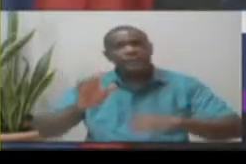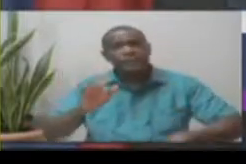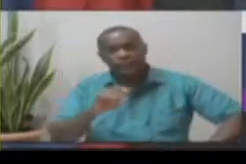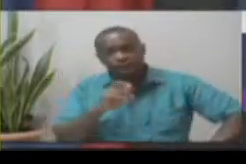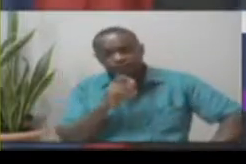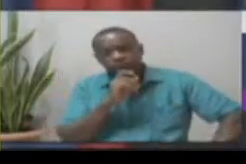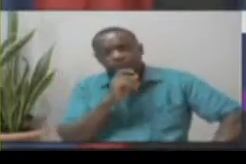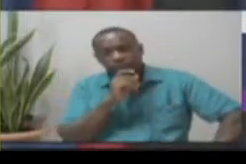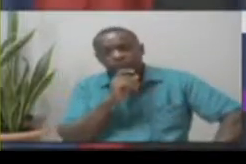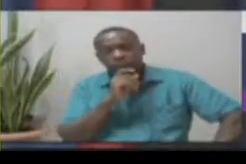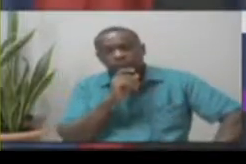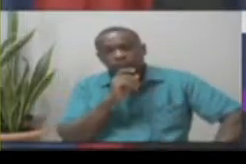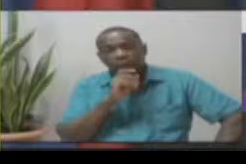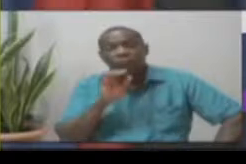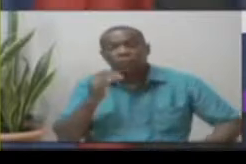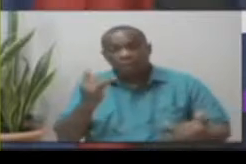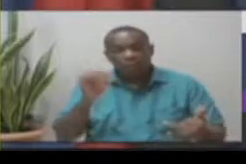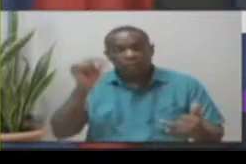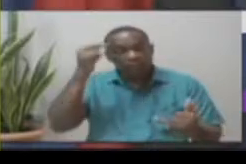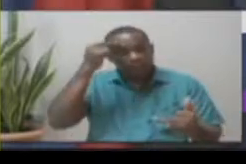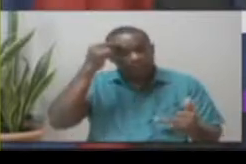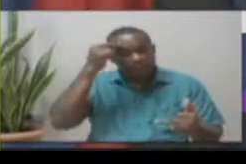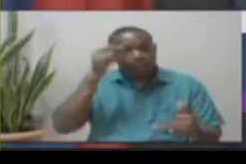So the government stays very quiet.